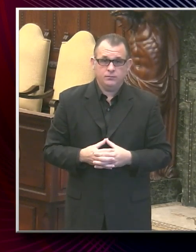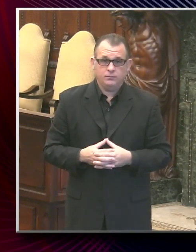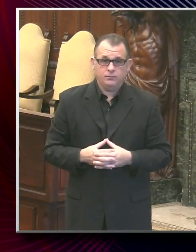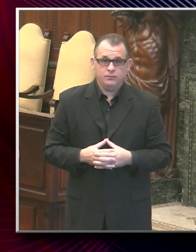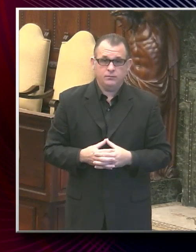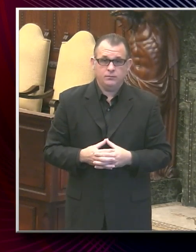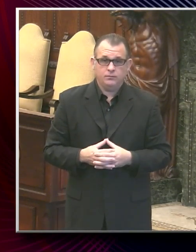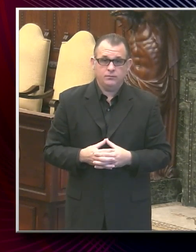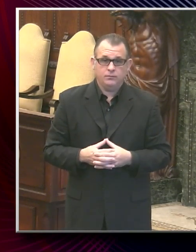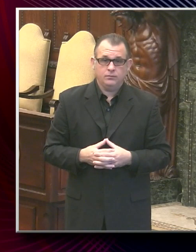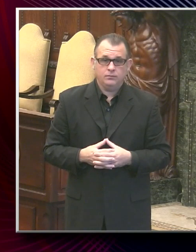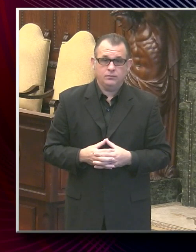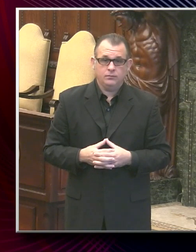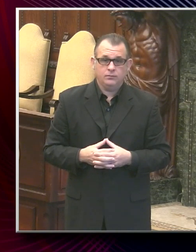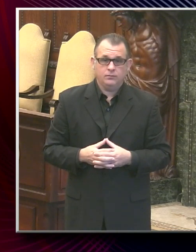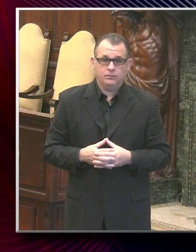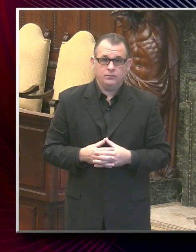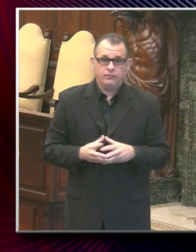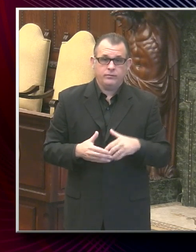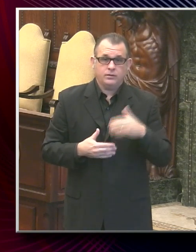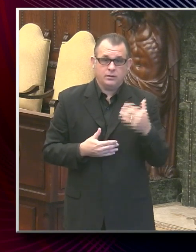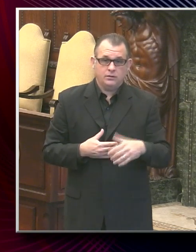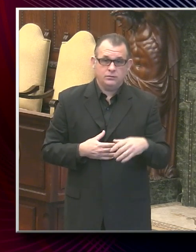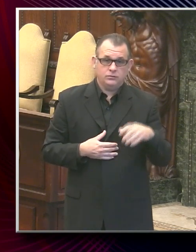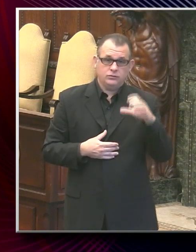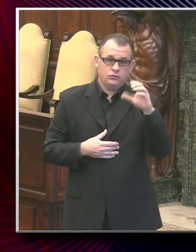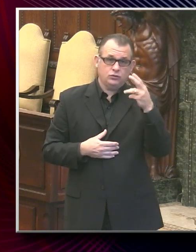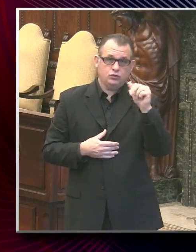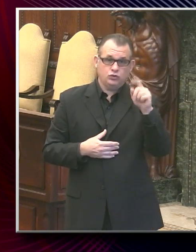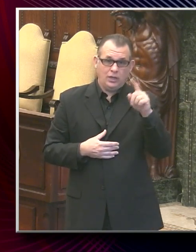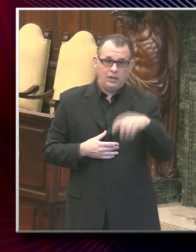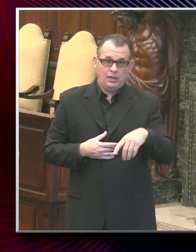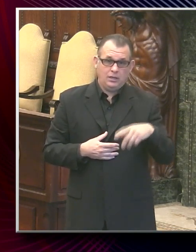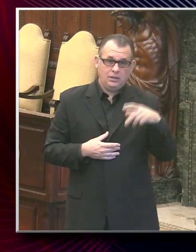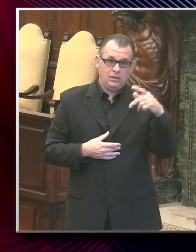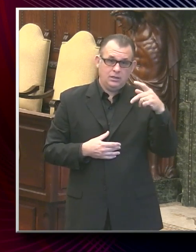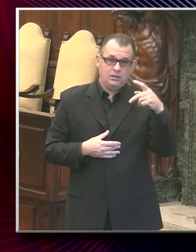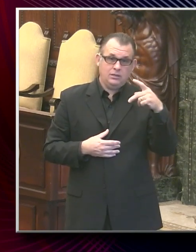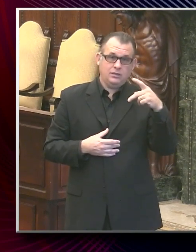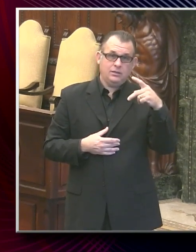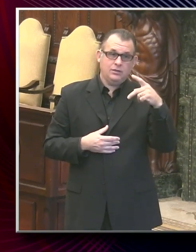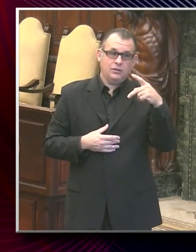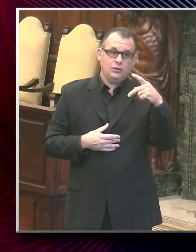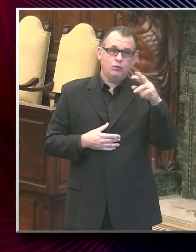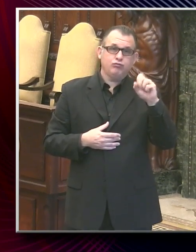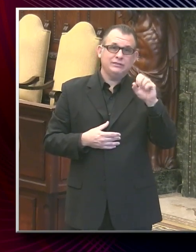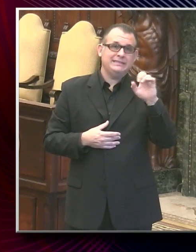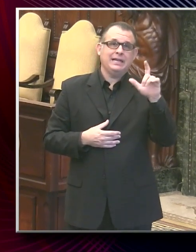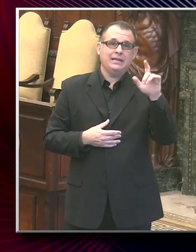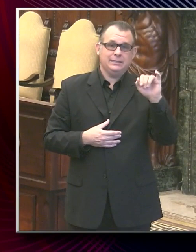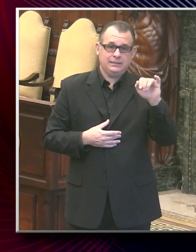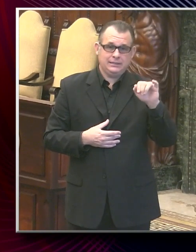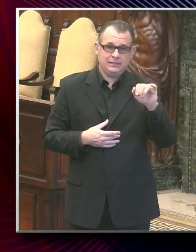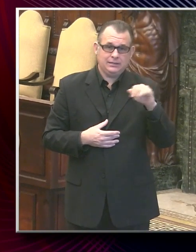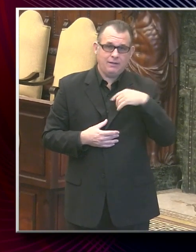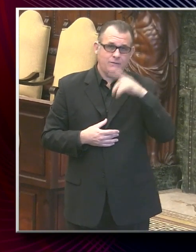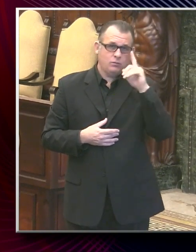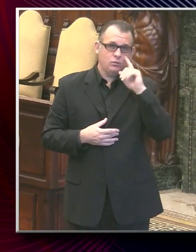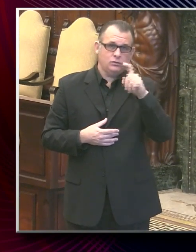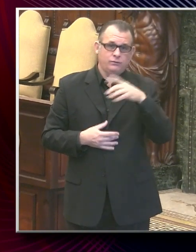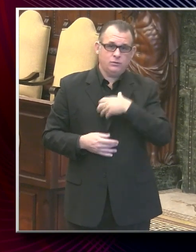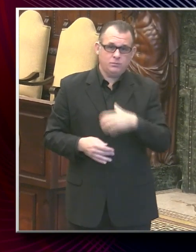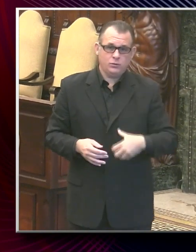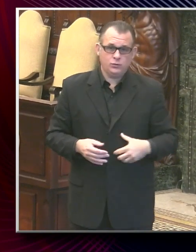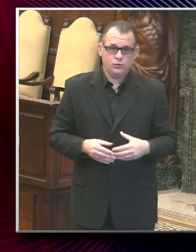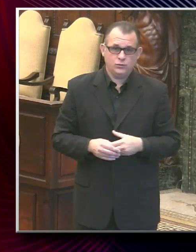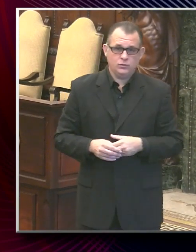Thank you. We'll go back to Chad Pradelli of 6ABC. Yeah, this question is for the mayor and from my colleague, Annie